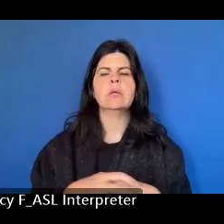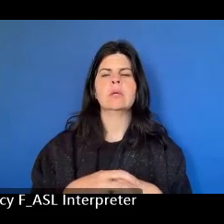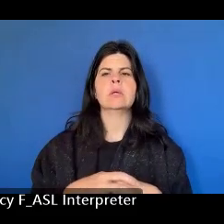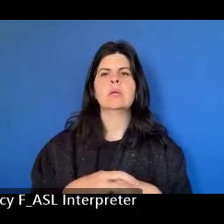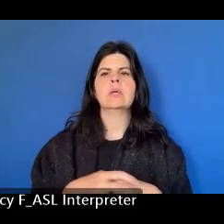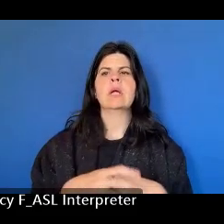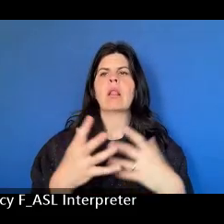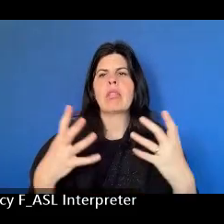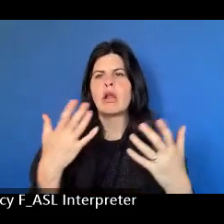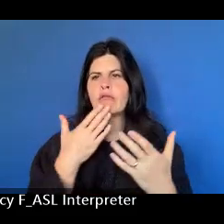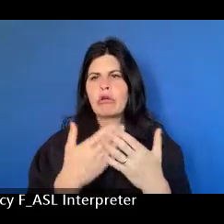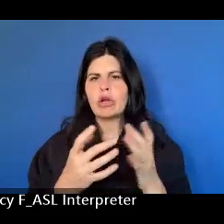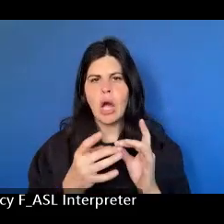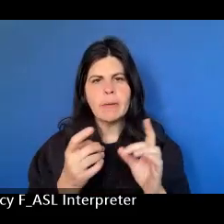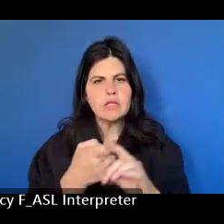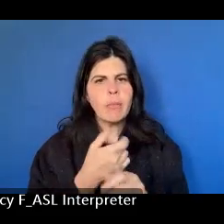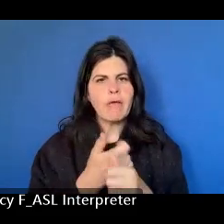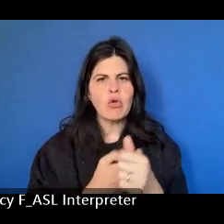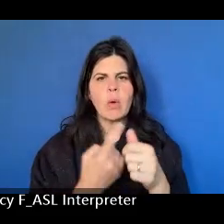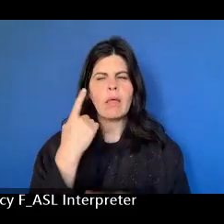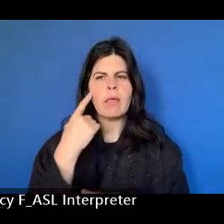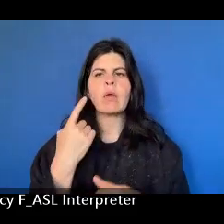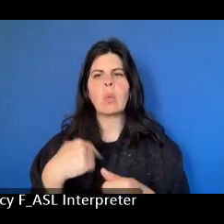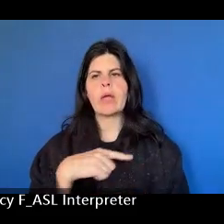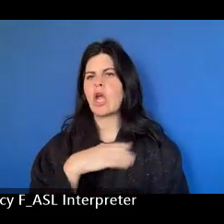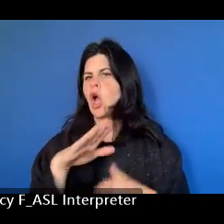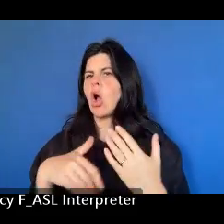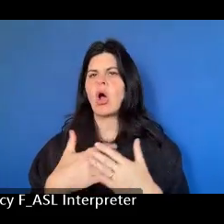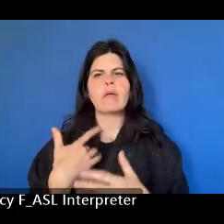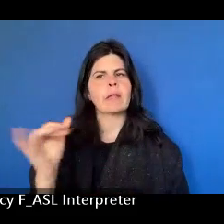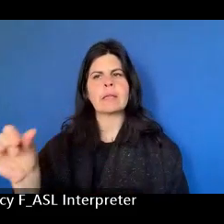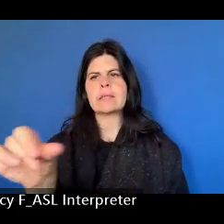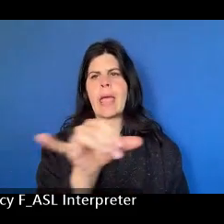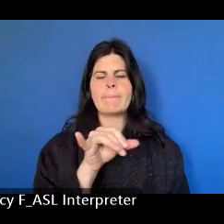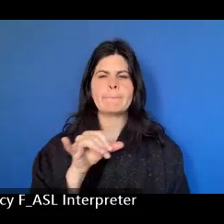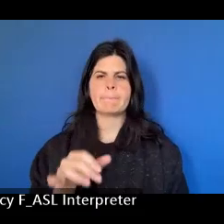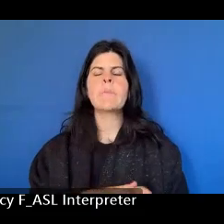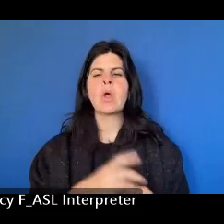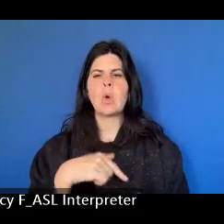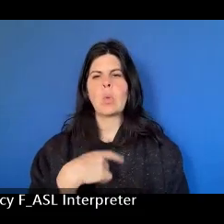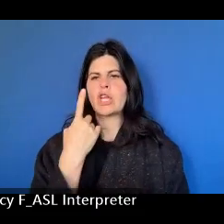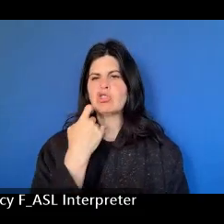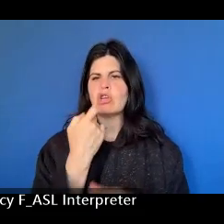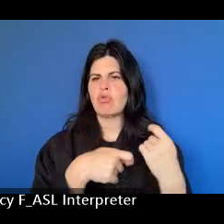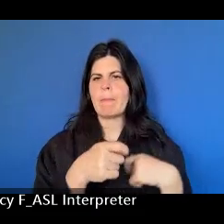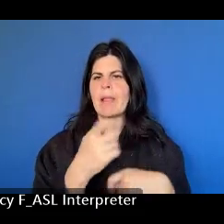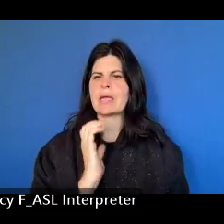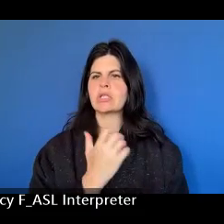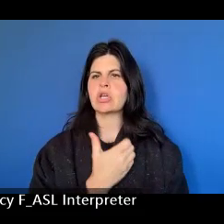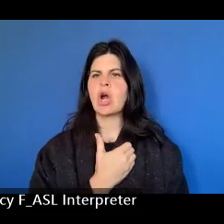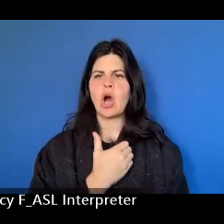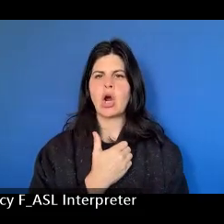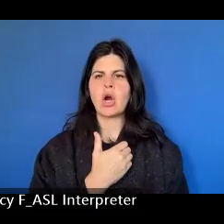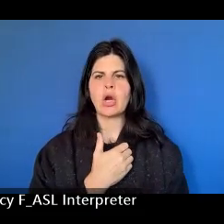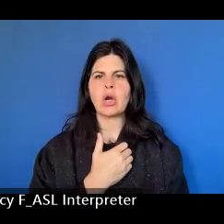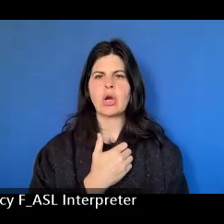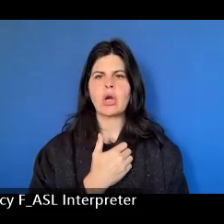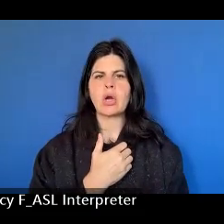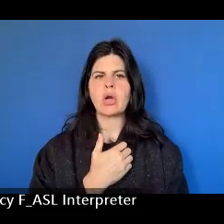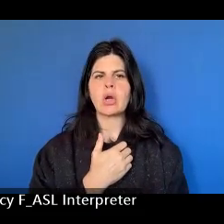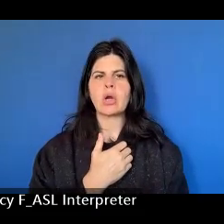comments here from everybody. I think we all feel the same way. We actually just replaced our forced air units.